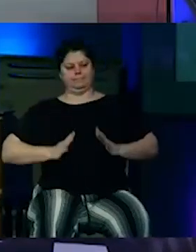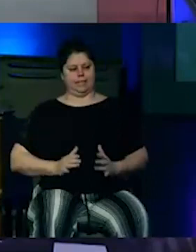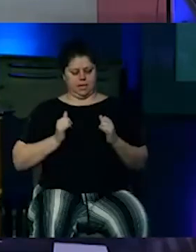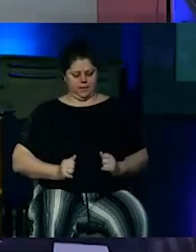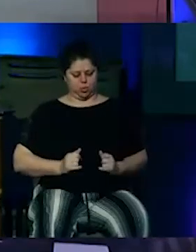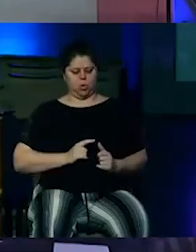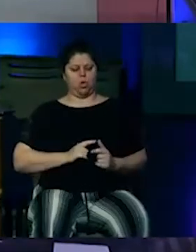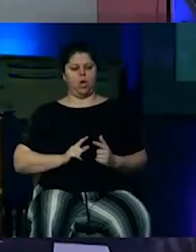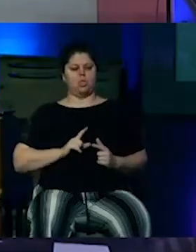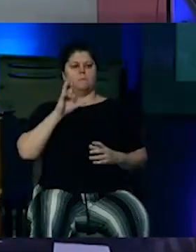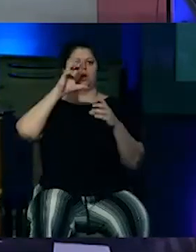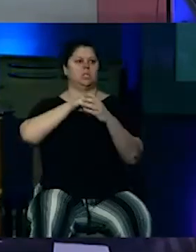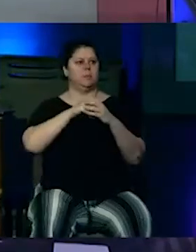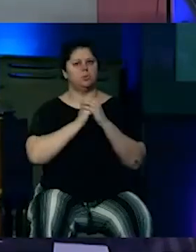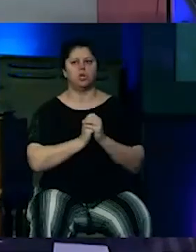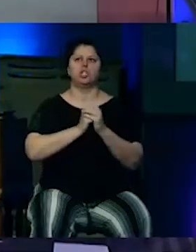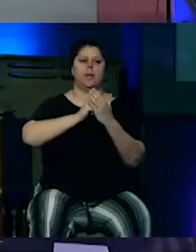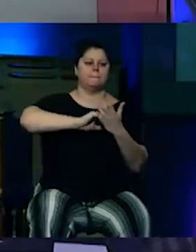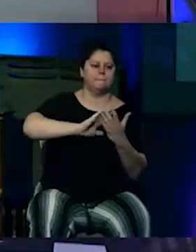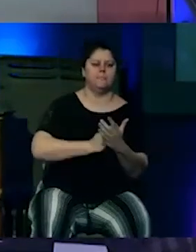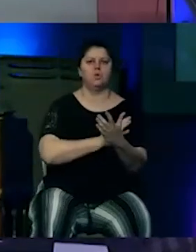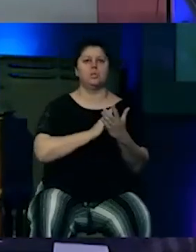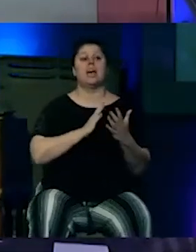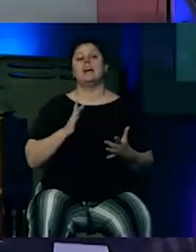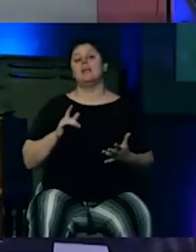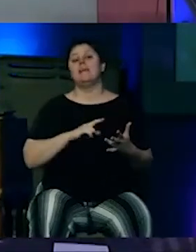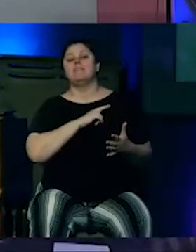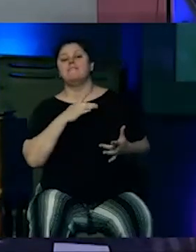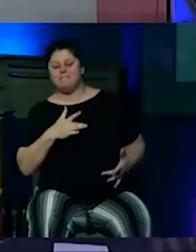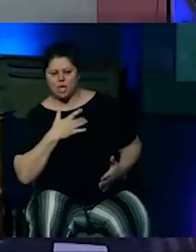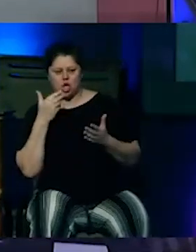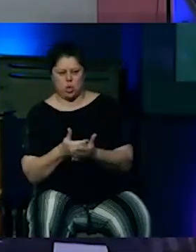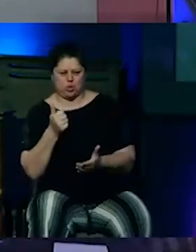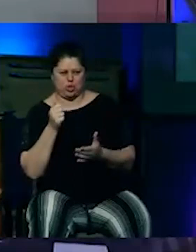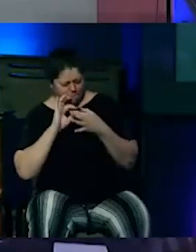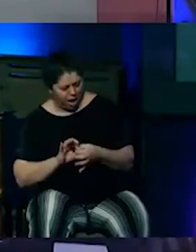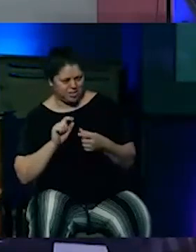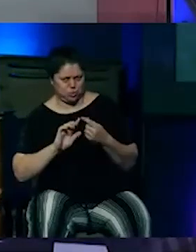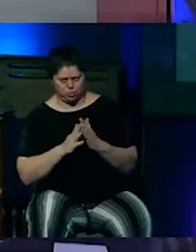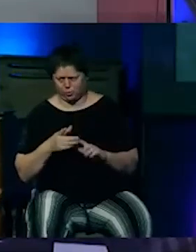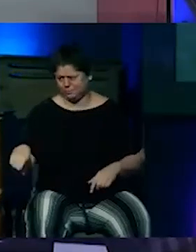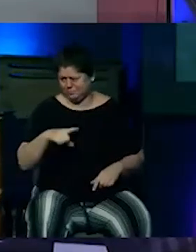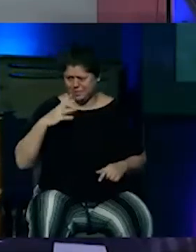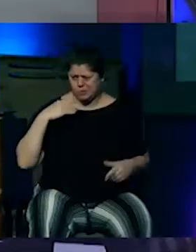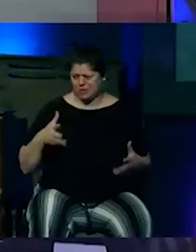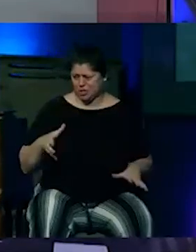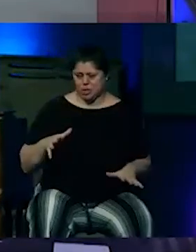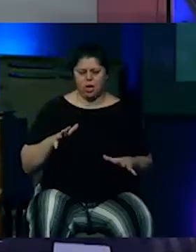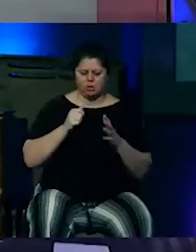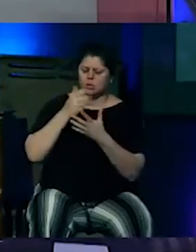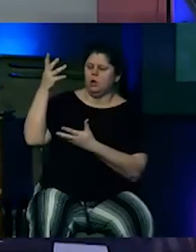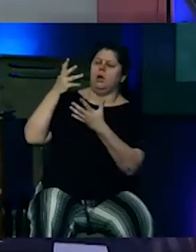in worship and music, and then they feel closer and bonded to the community. Right, I think we've all experienced that. It's like, and then the